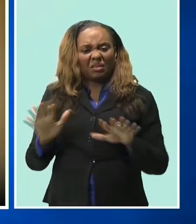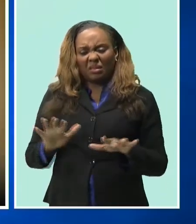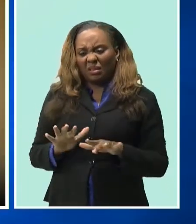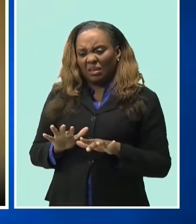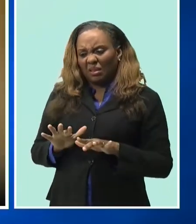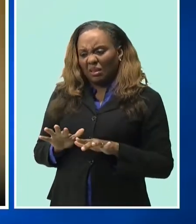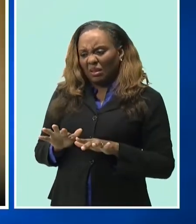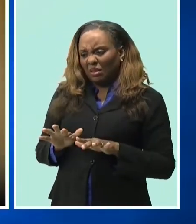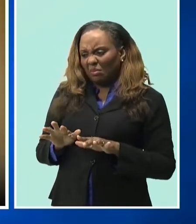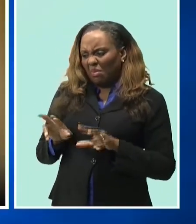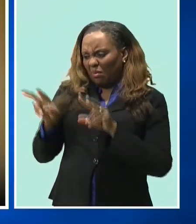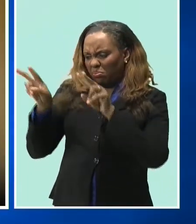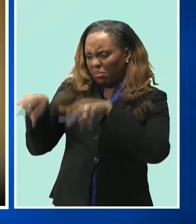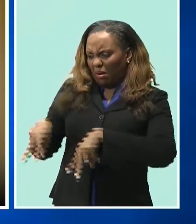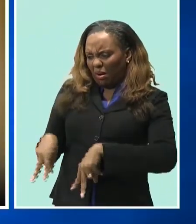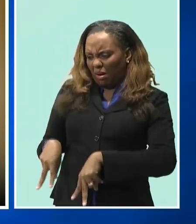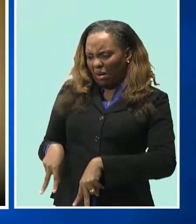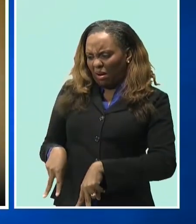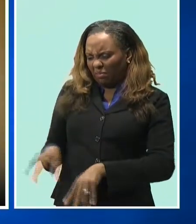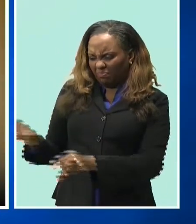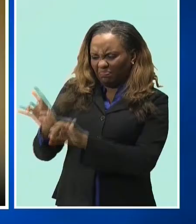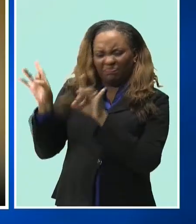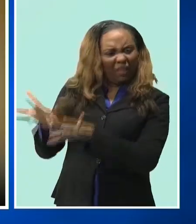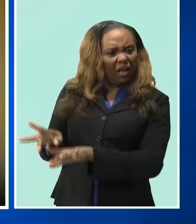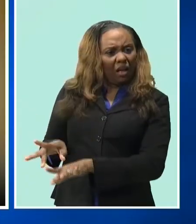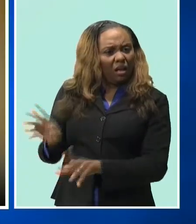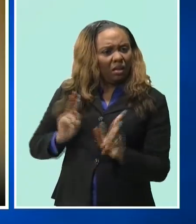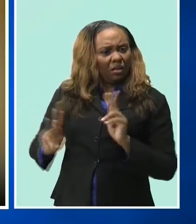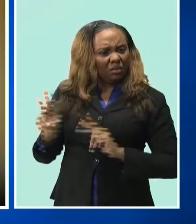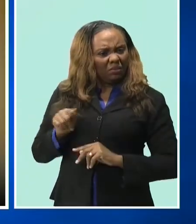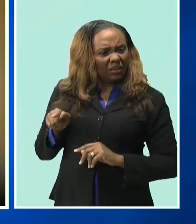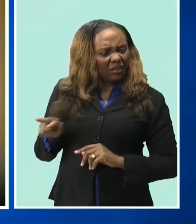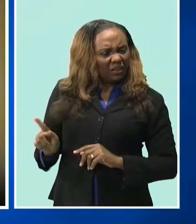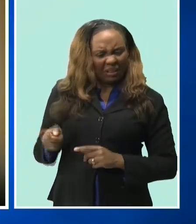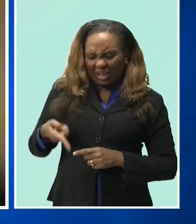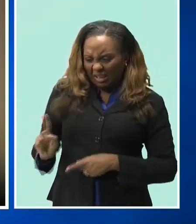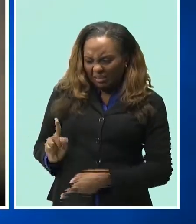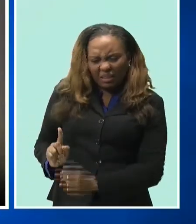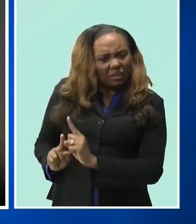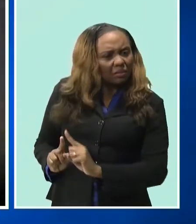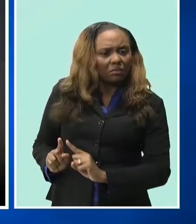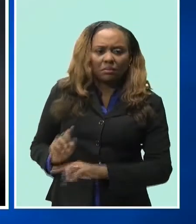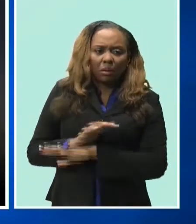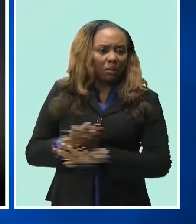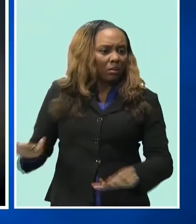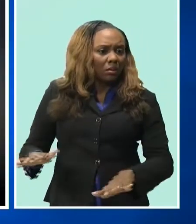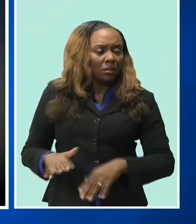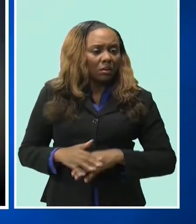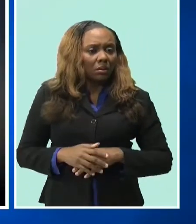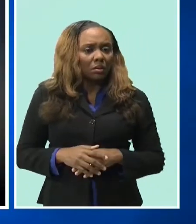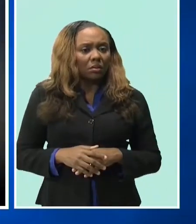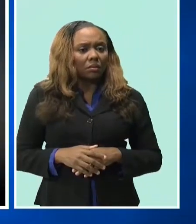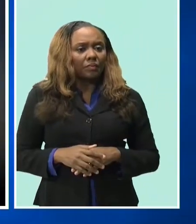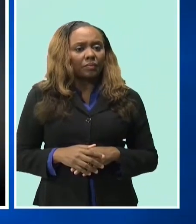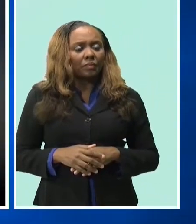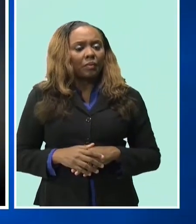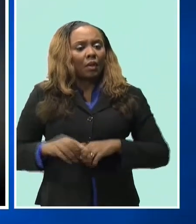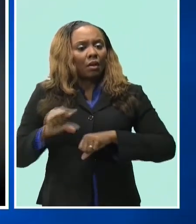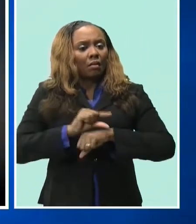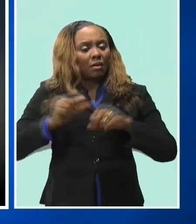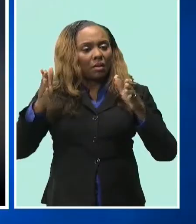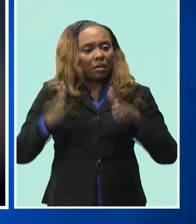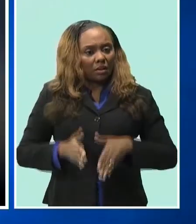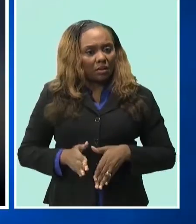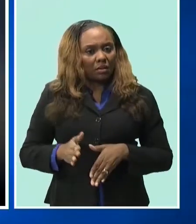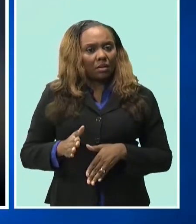to the road to anarchy and insensitivity. Dr. Mitchell made a clarion call for Grenadians to